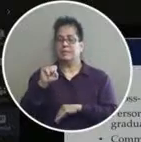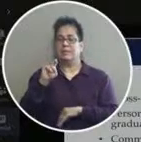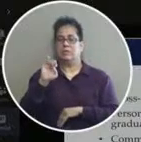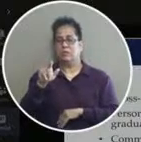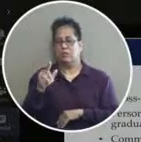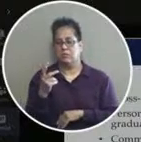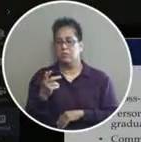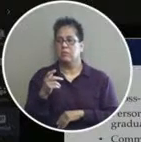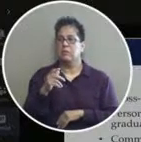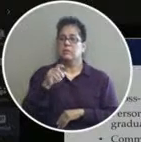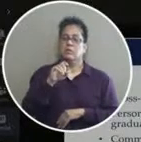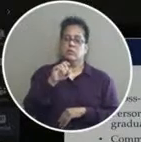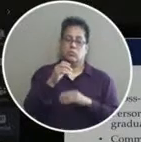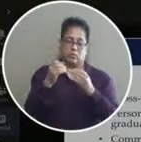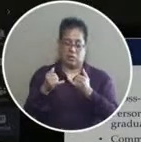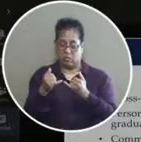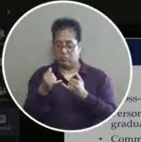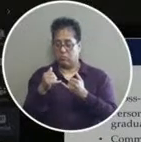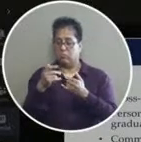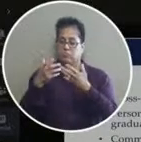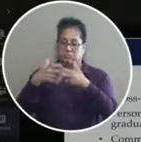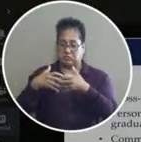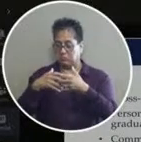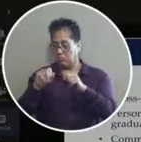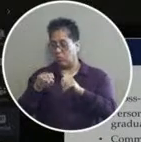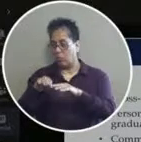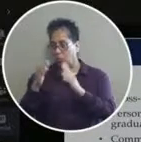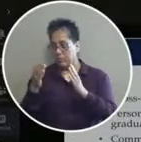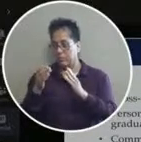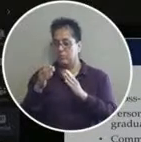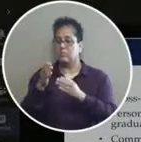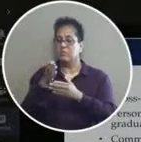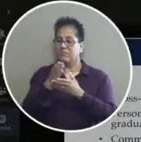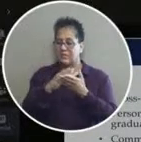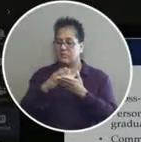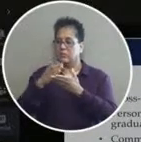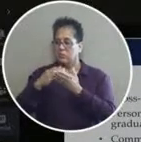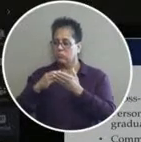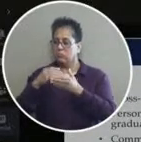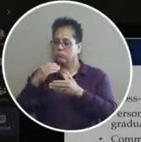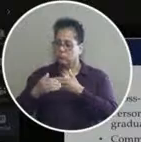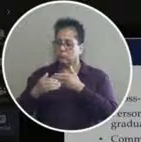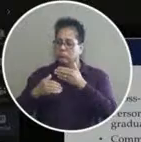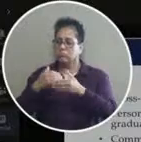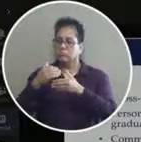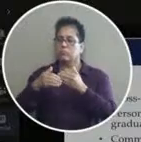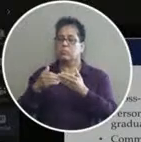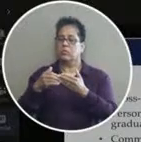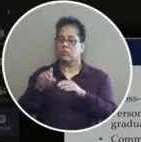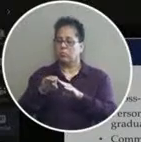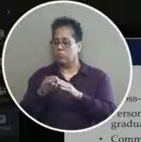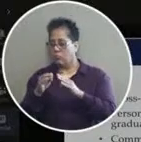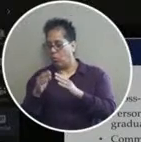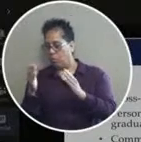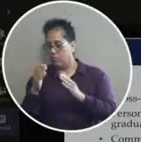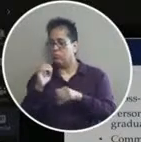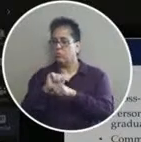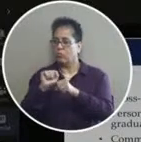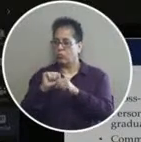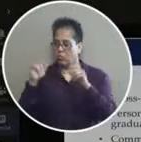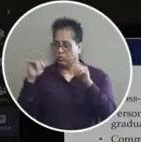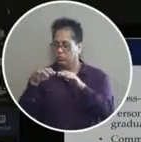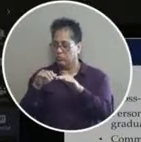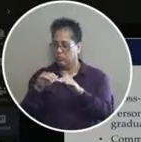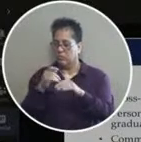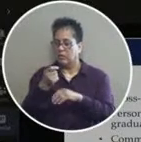so now those maquiladoras can reopen, in phases as well as they reopen their doors to the workforce. So we'll see a spike